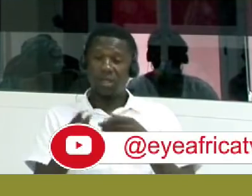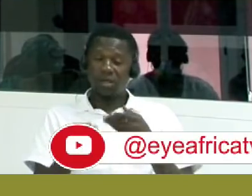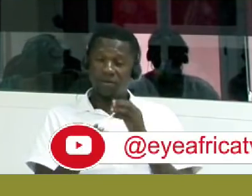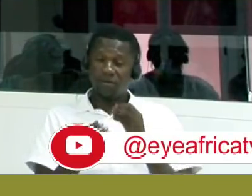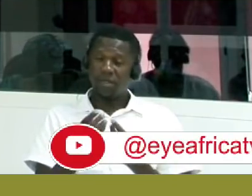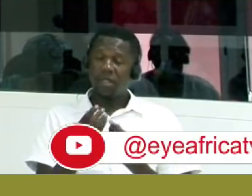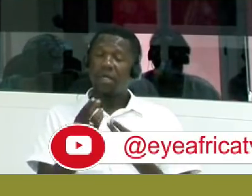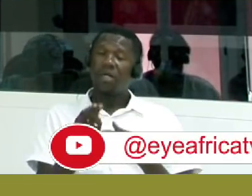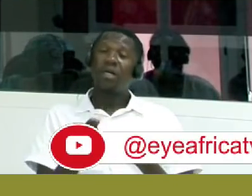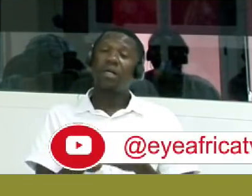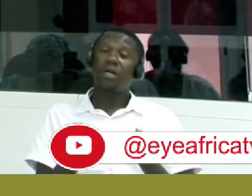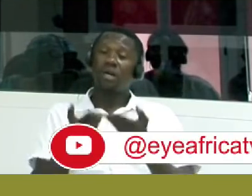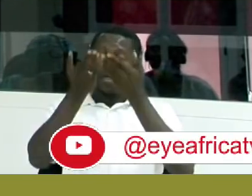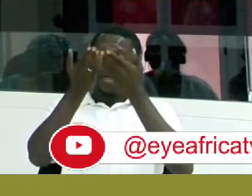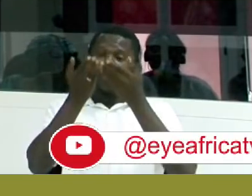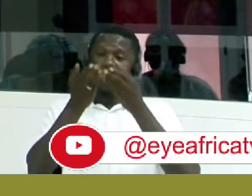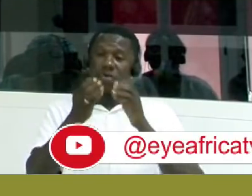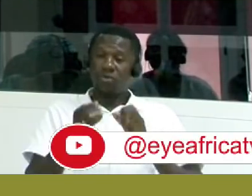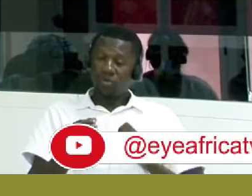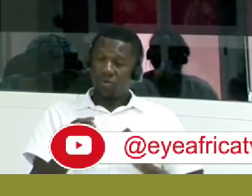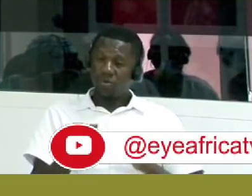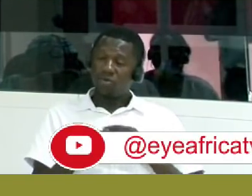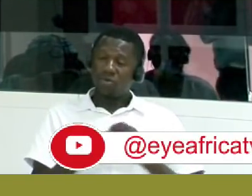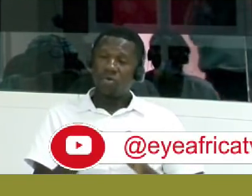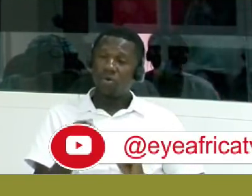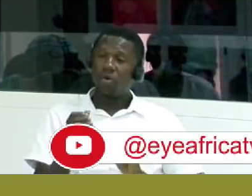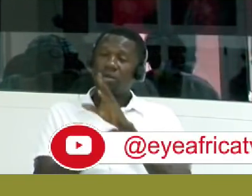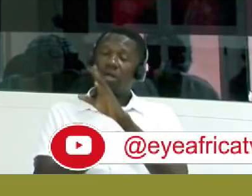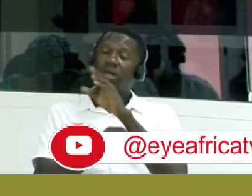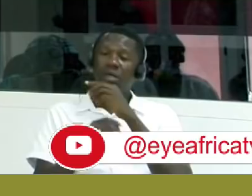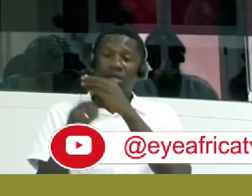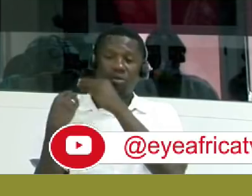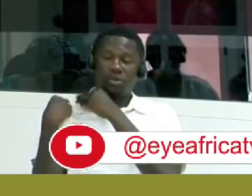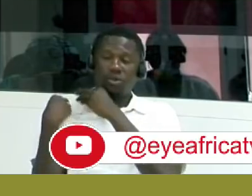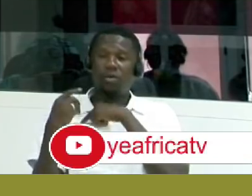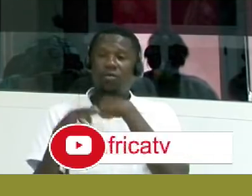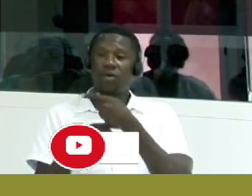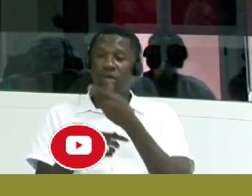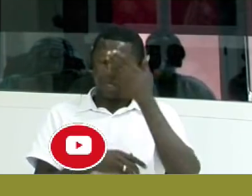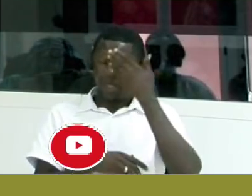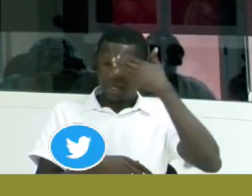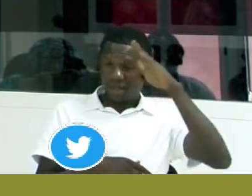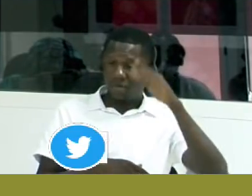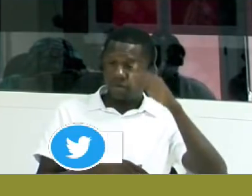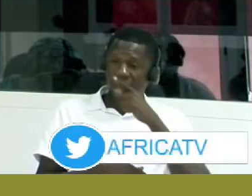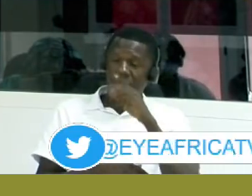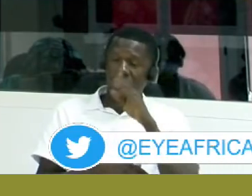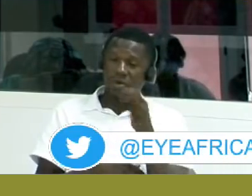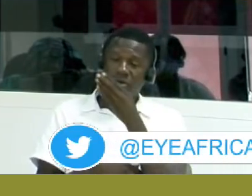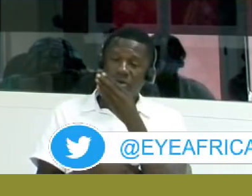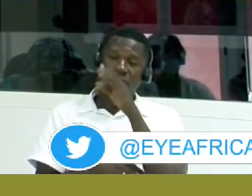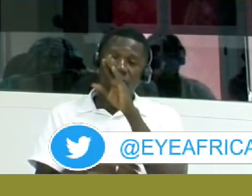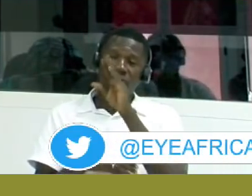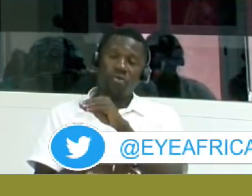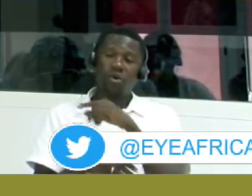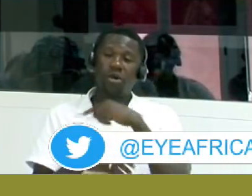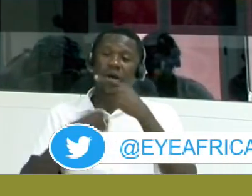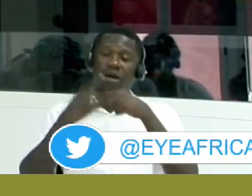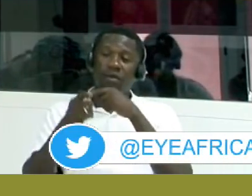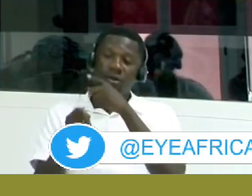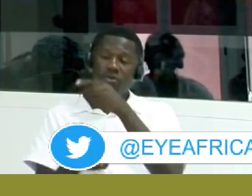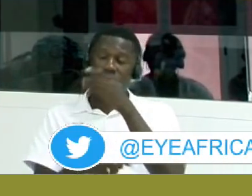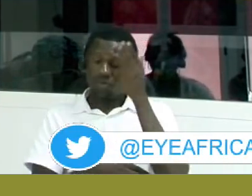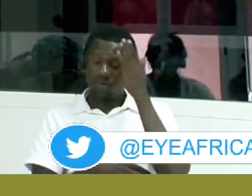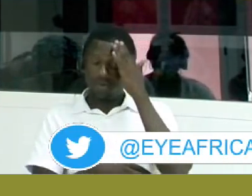rise to command responsibility for the conduct that they were going to do after you